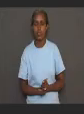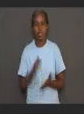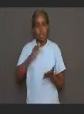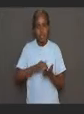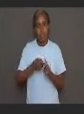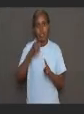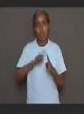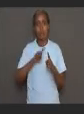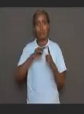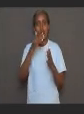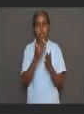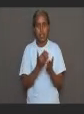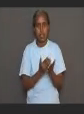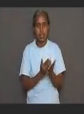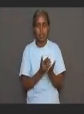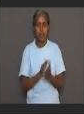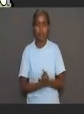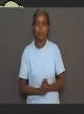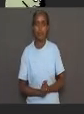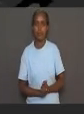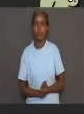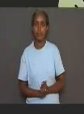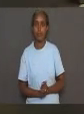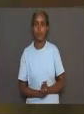Let's get back to our lesson.